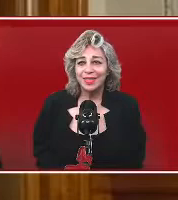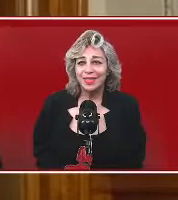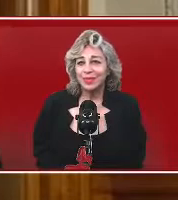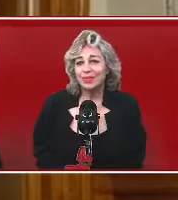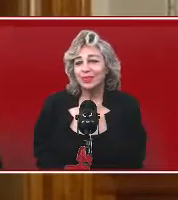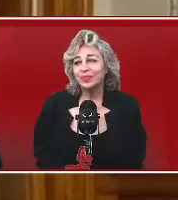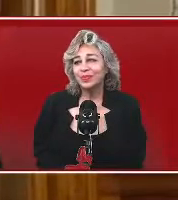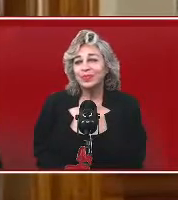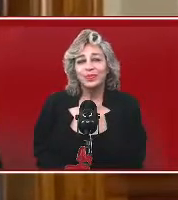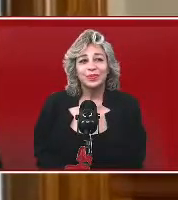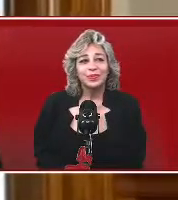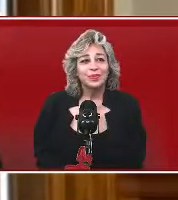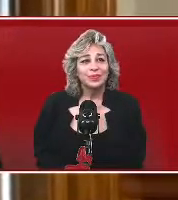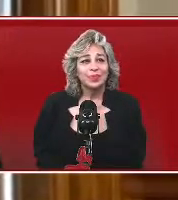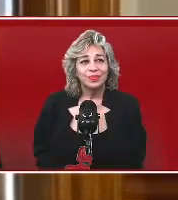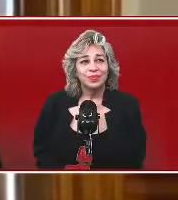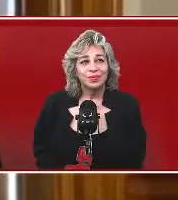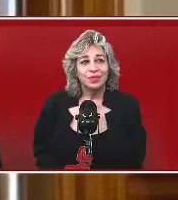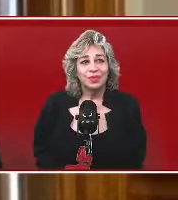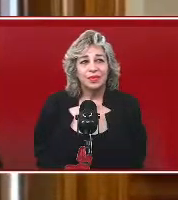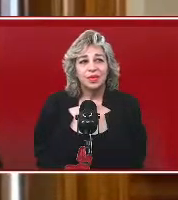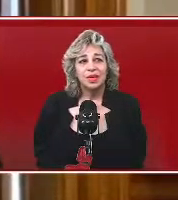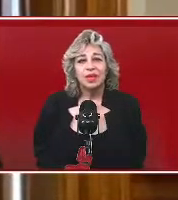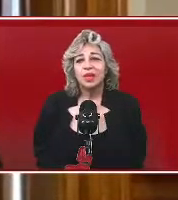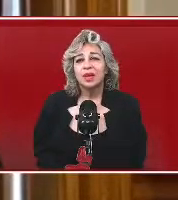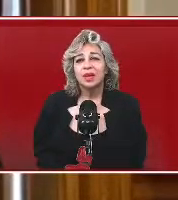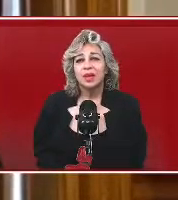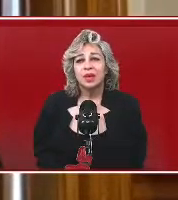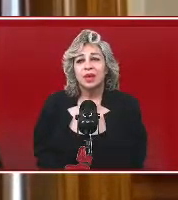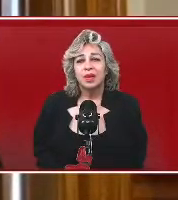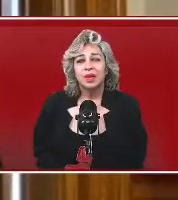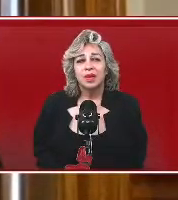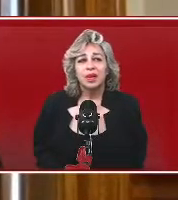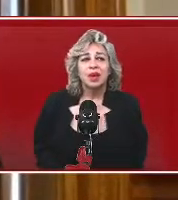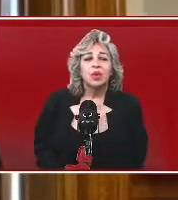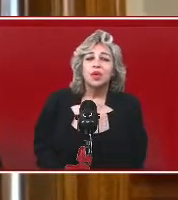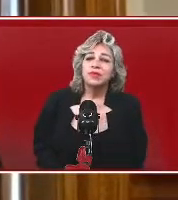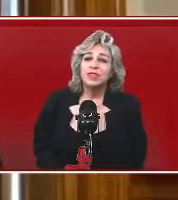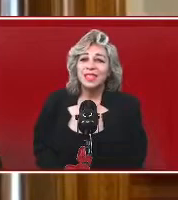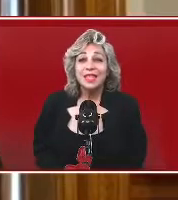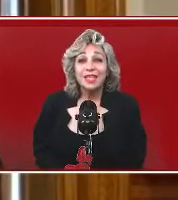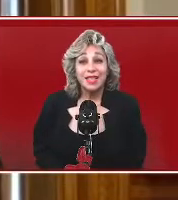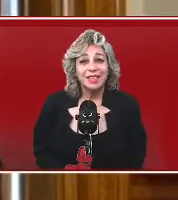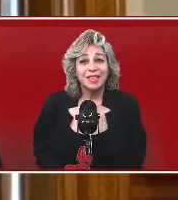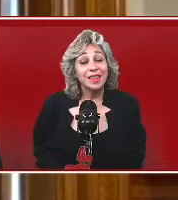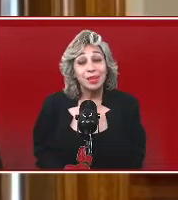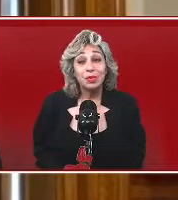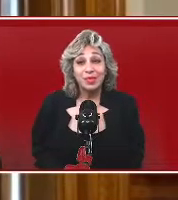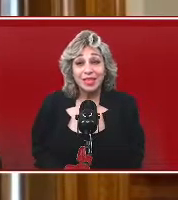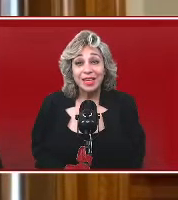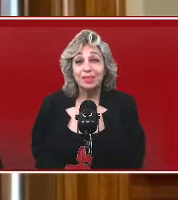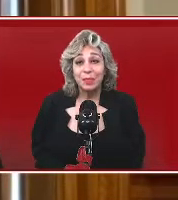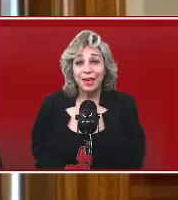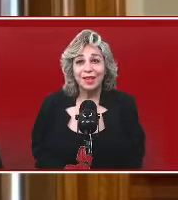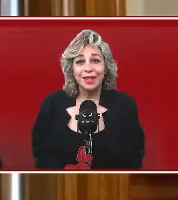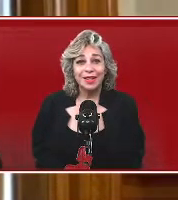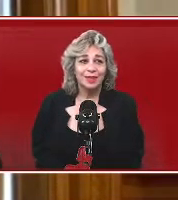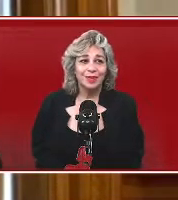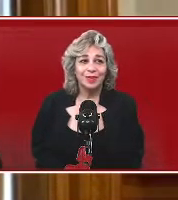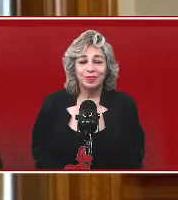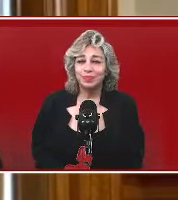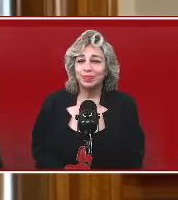credits con facilidades. Van a recibir el dinero with facilities, and they will receive the